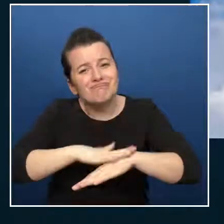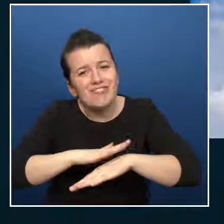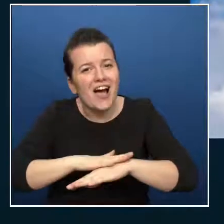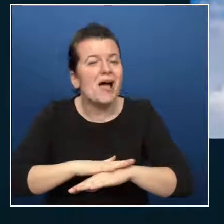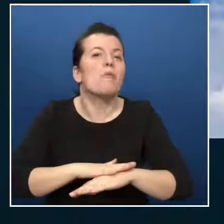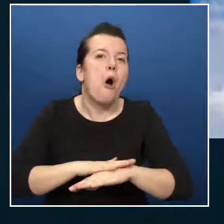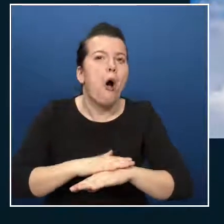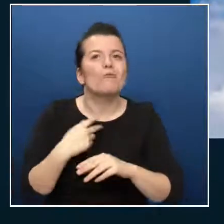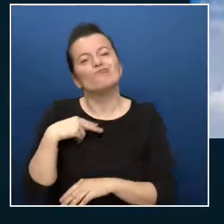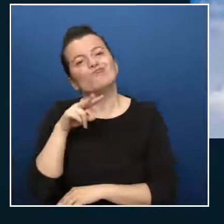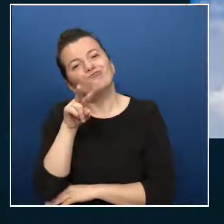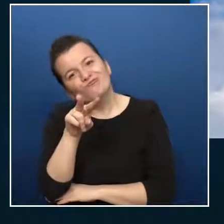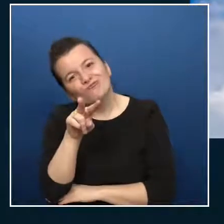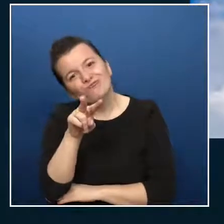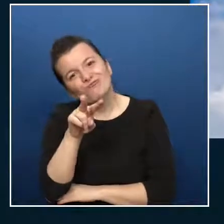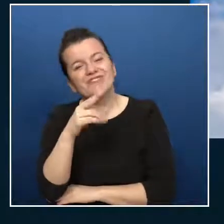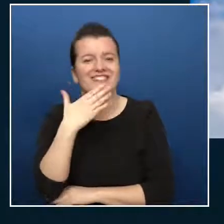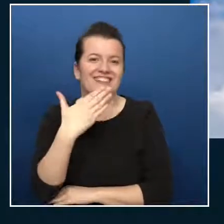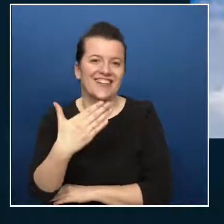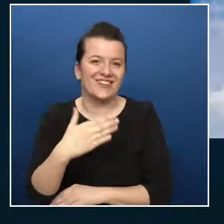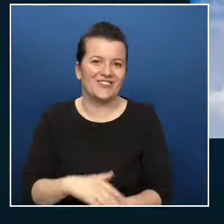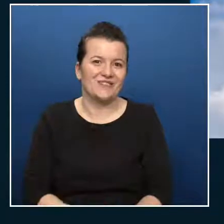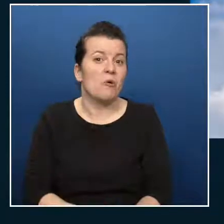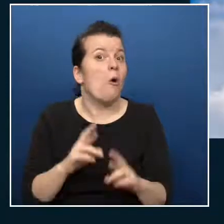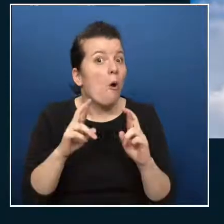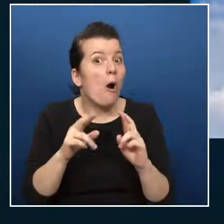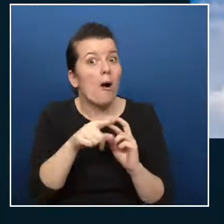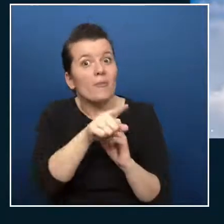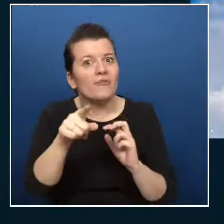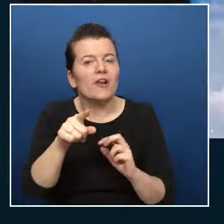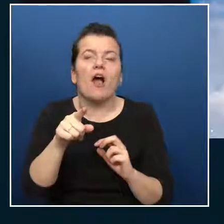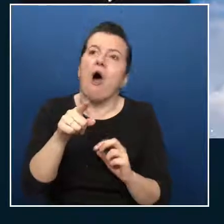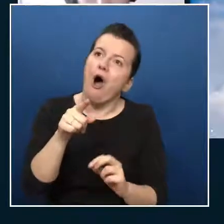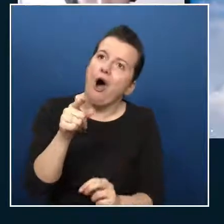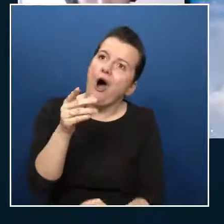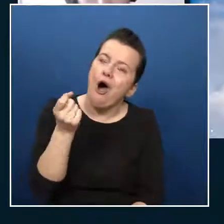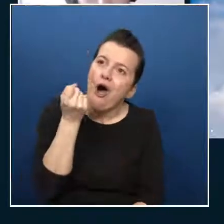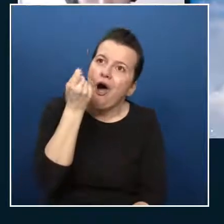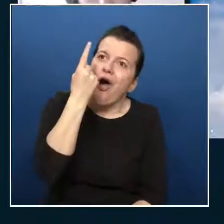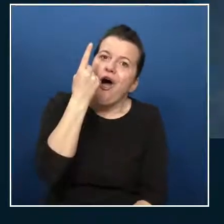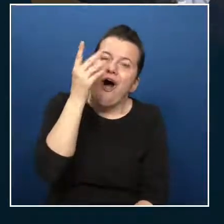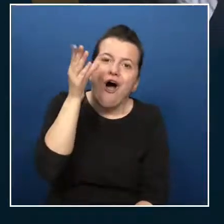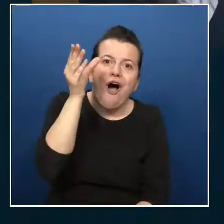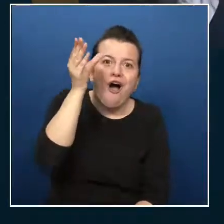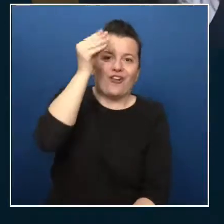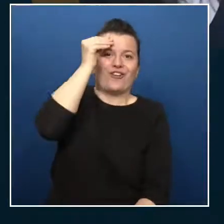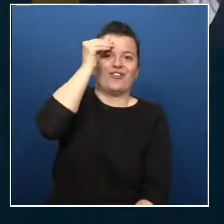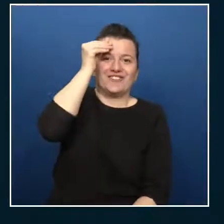my story, and I hope you learned something. Thank you.